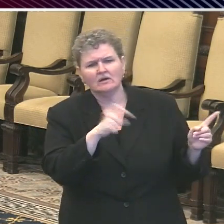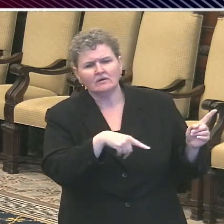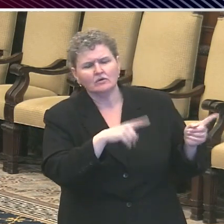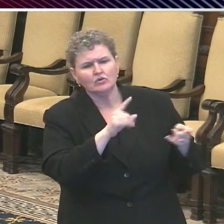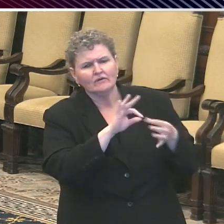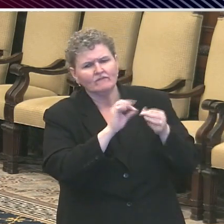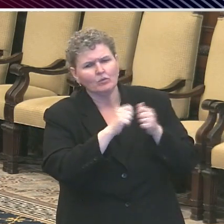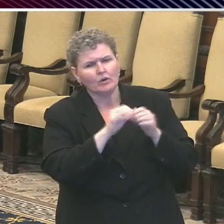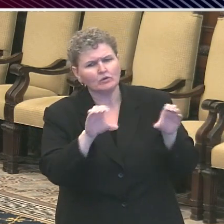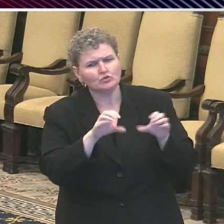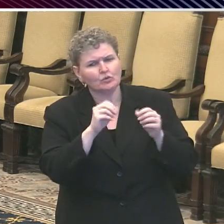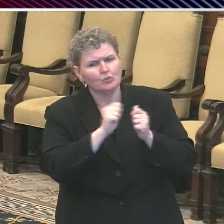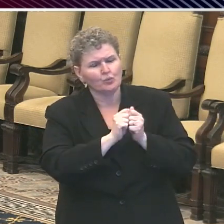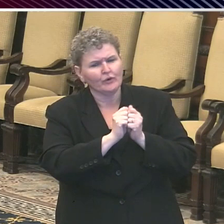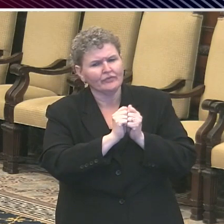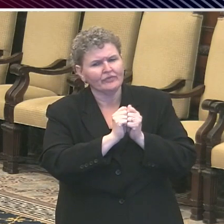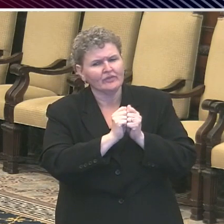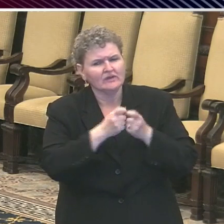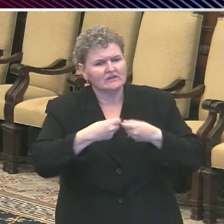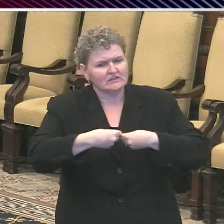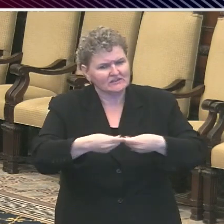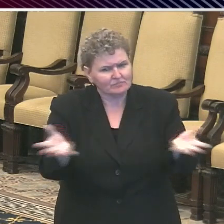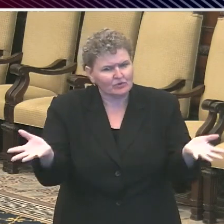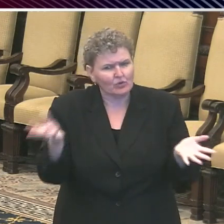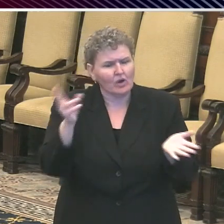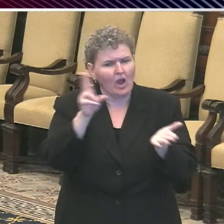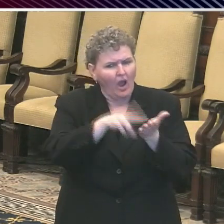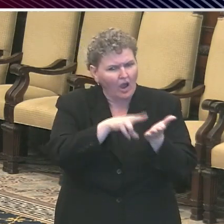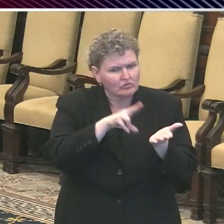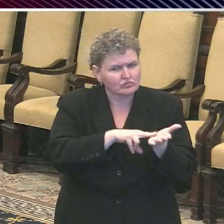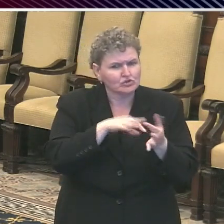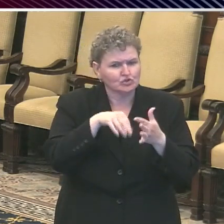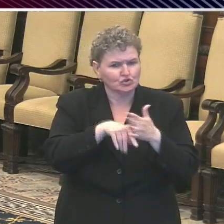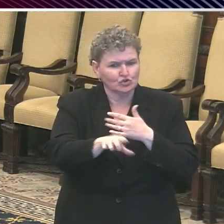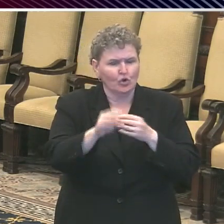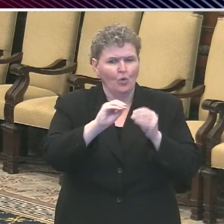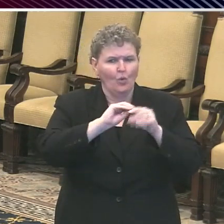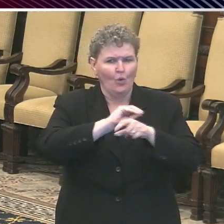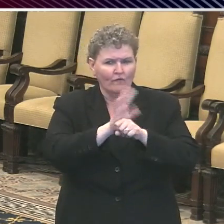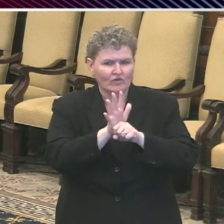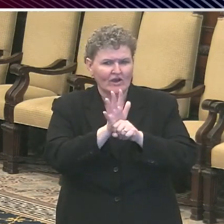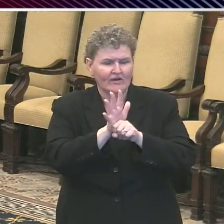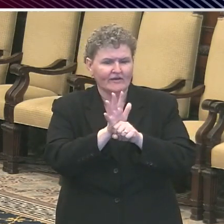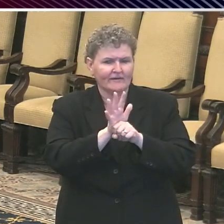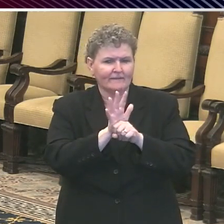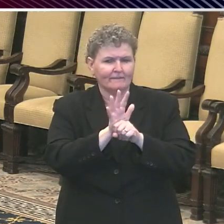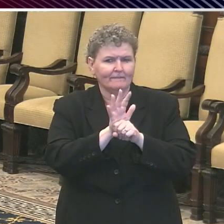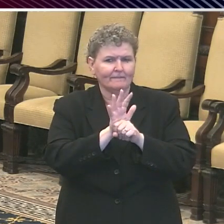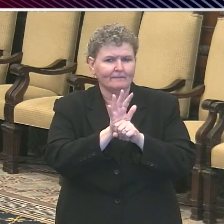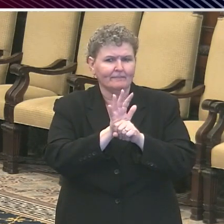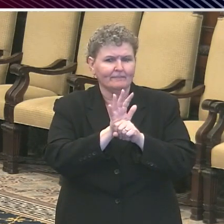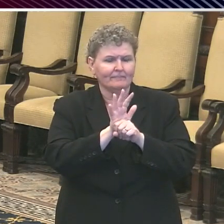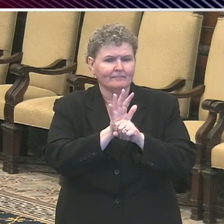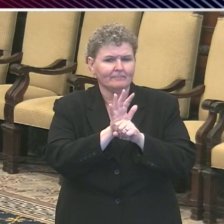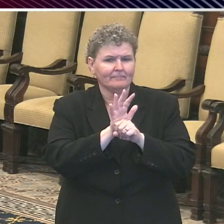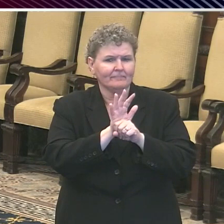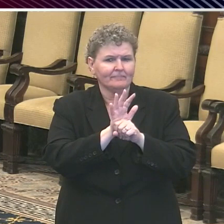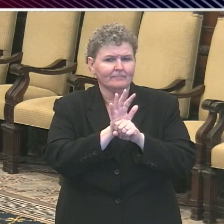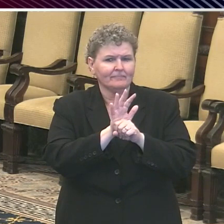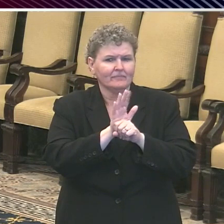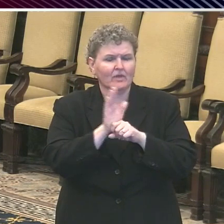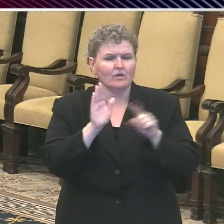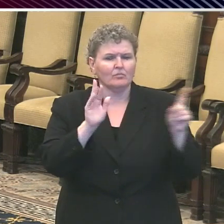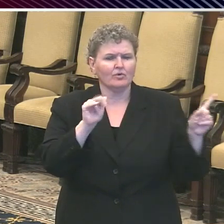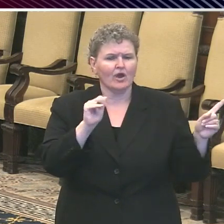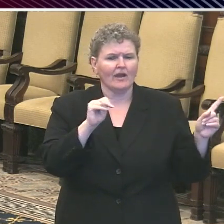distribute COVID-related contracts? So, Mayor, do you want me to take a shot at this? Yeah, take a shot because I want to make sure they understand